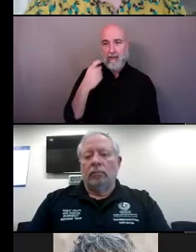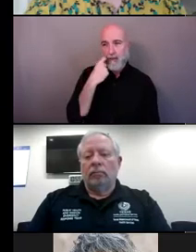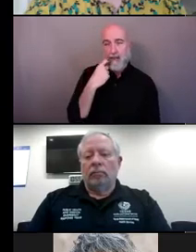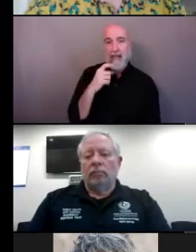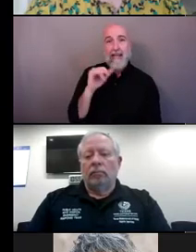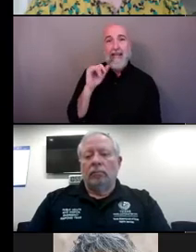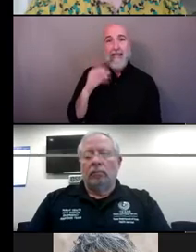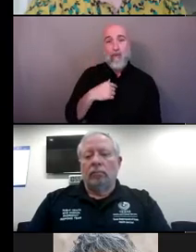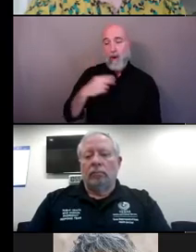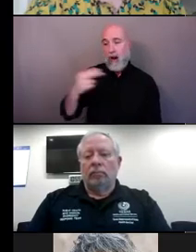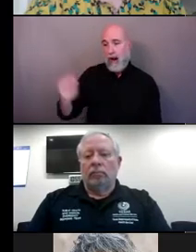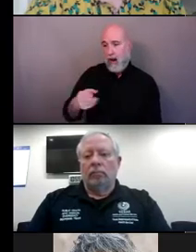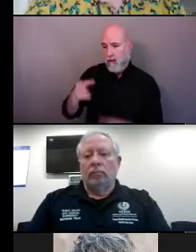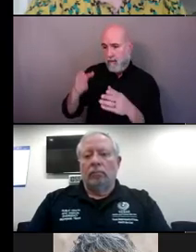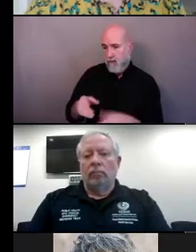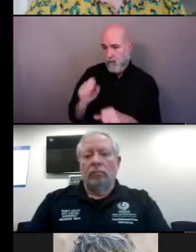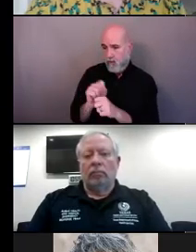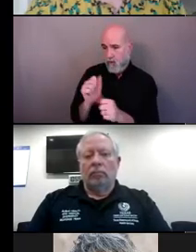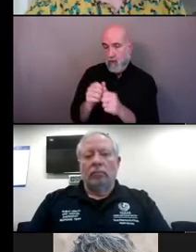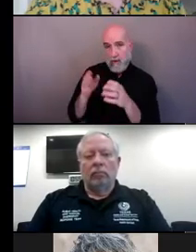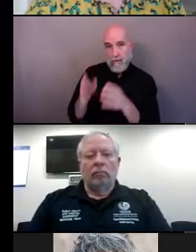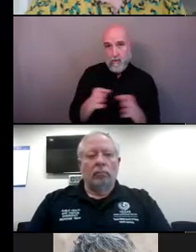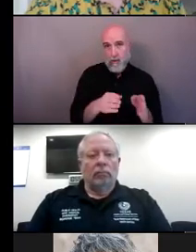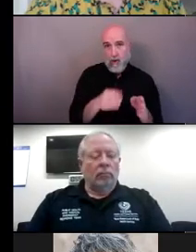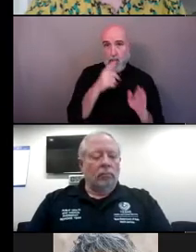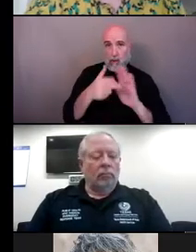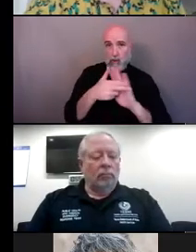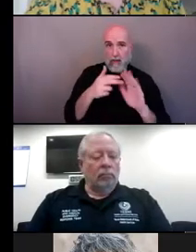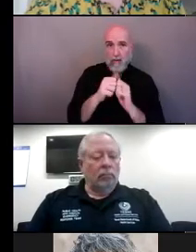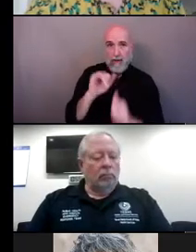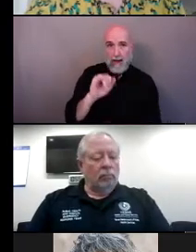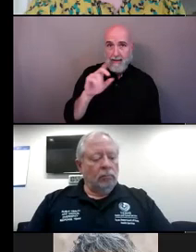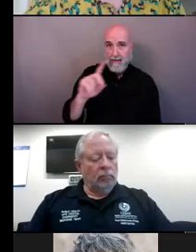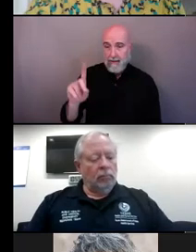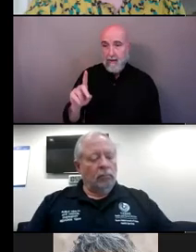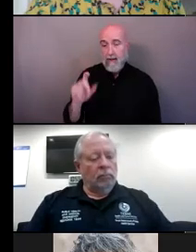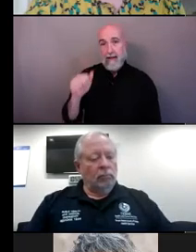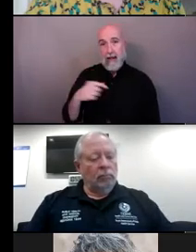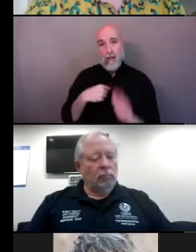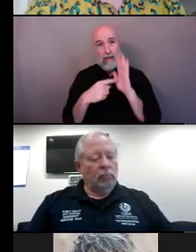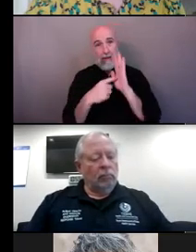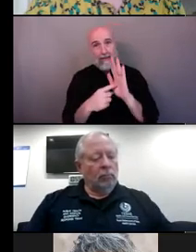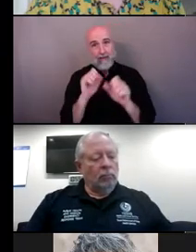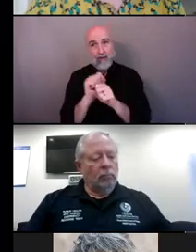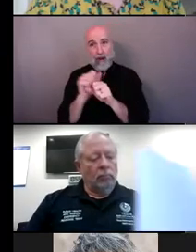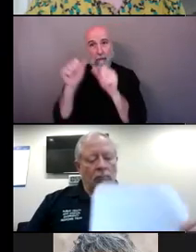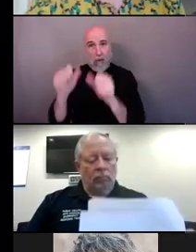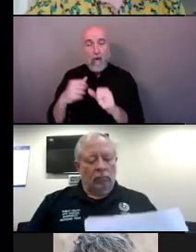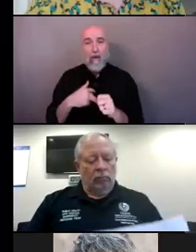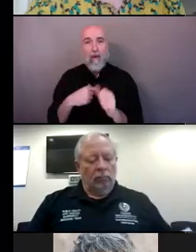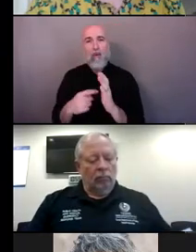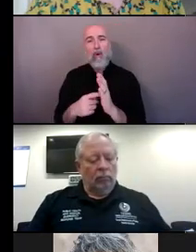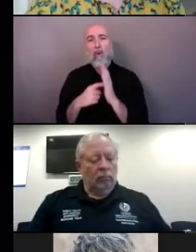we are hiring a person to work with a group of individuals diagnosed with IDD, can we indicate in the job posting that we require